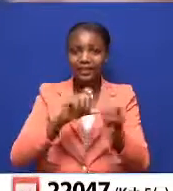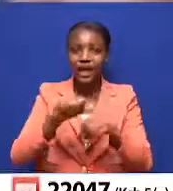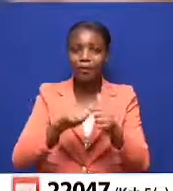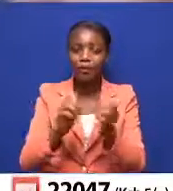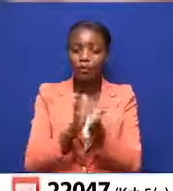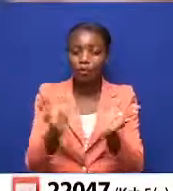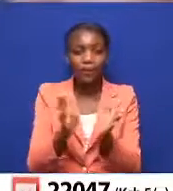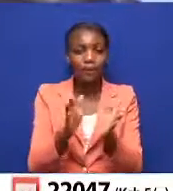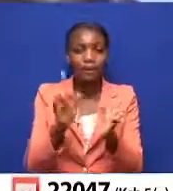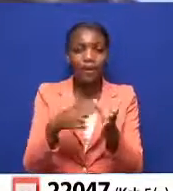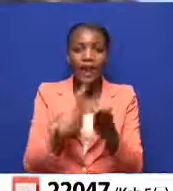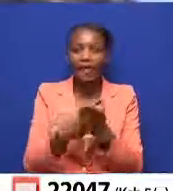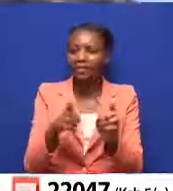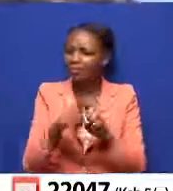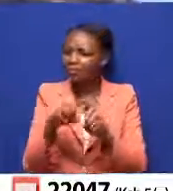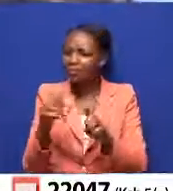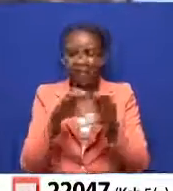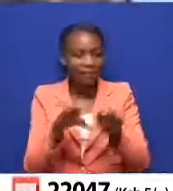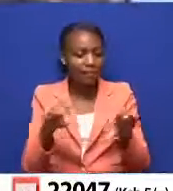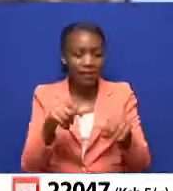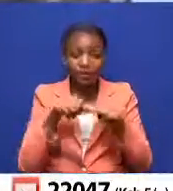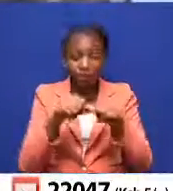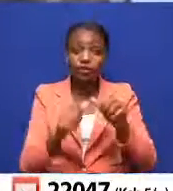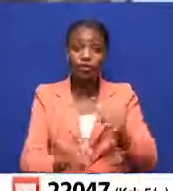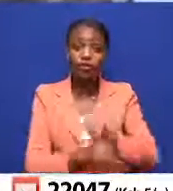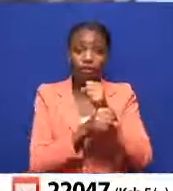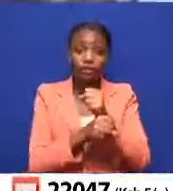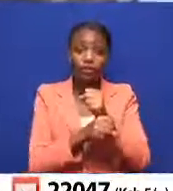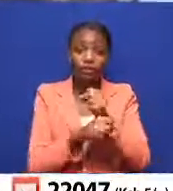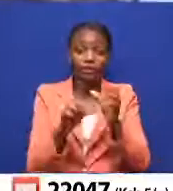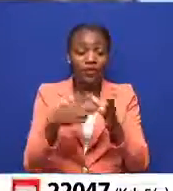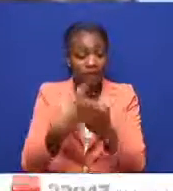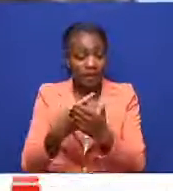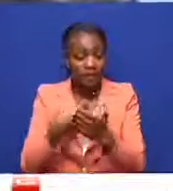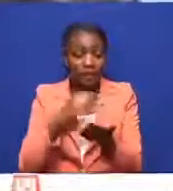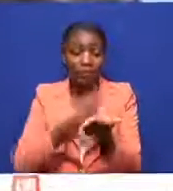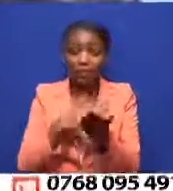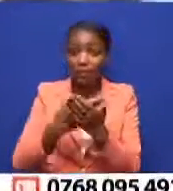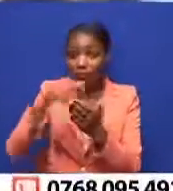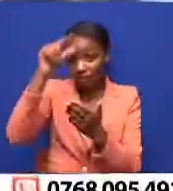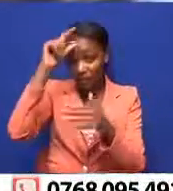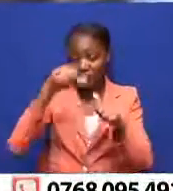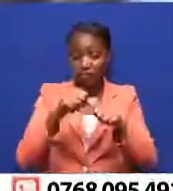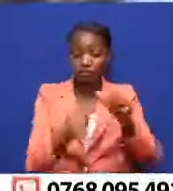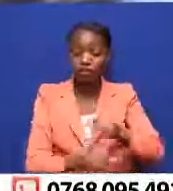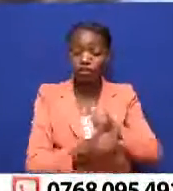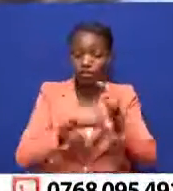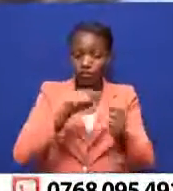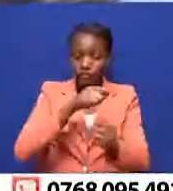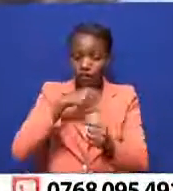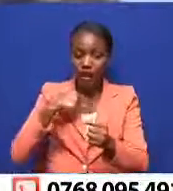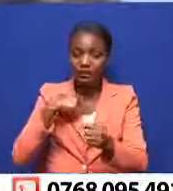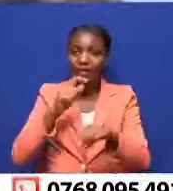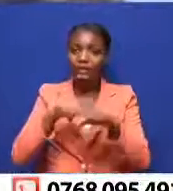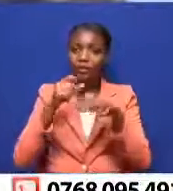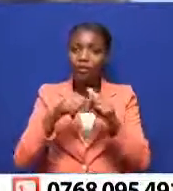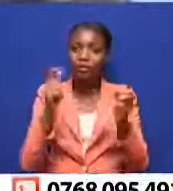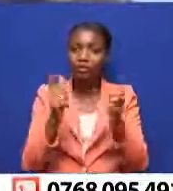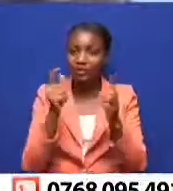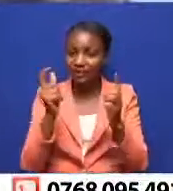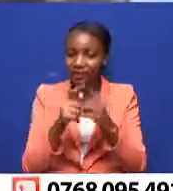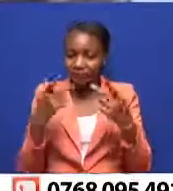and quite a number of others that you continue to support us, in addition to obviously getting more testing